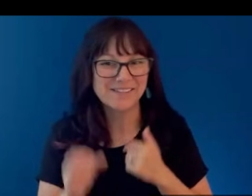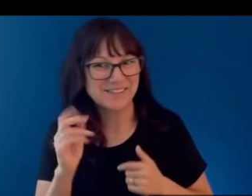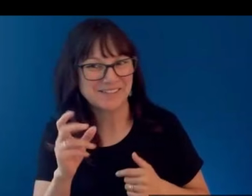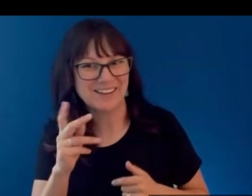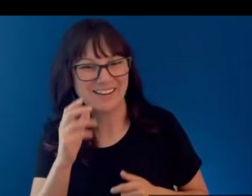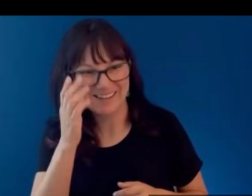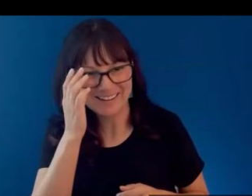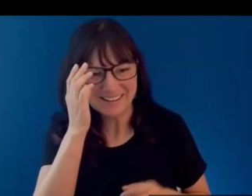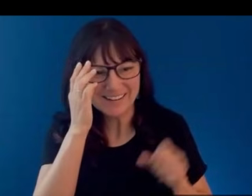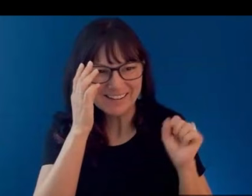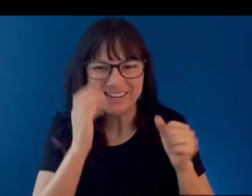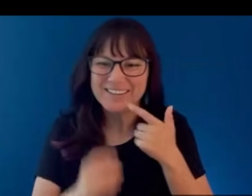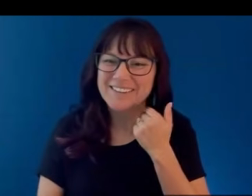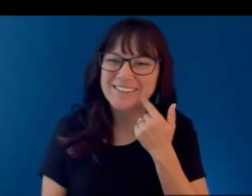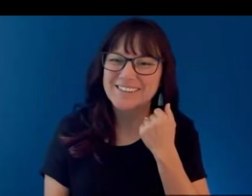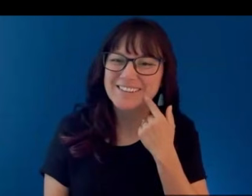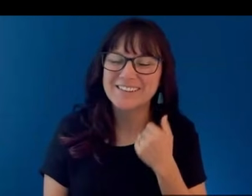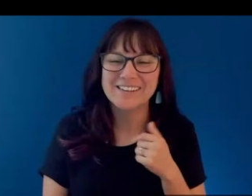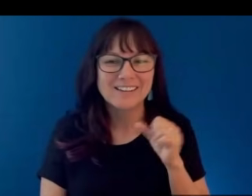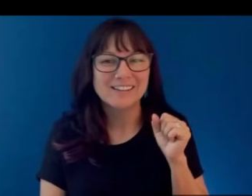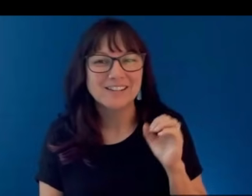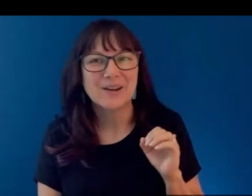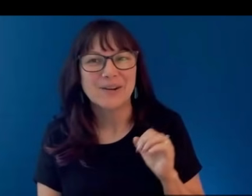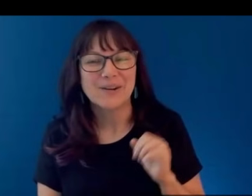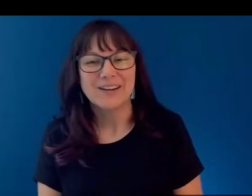Okay. Yeah, so